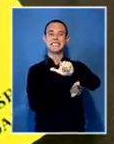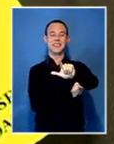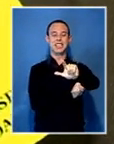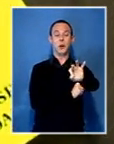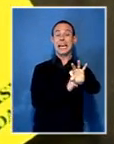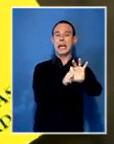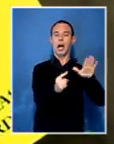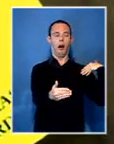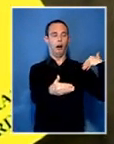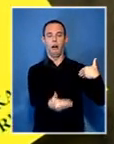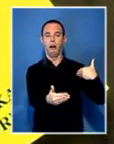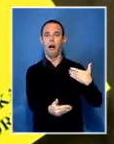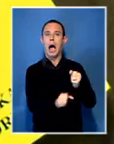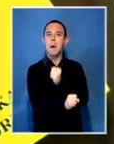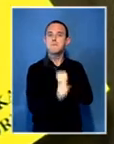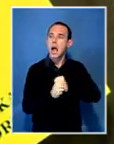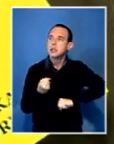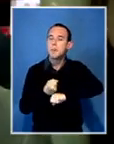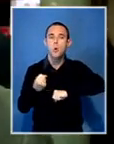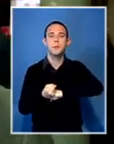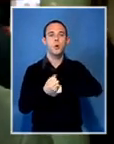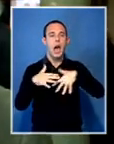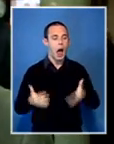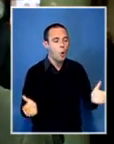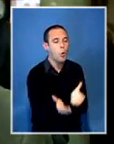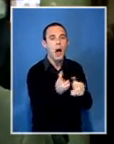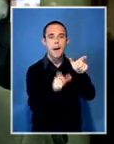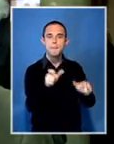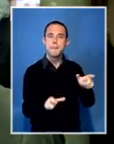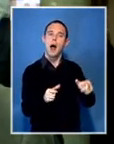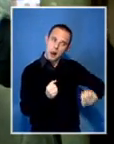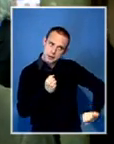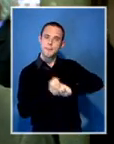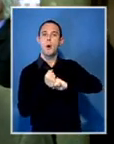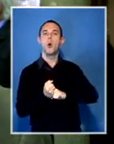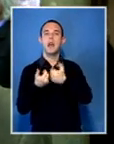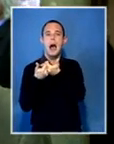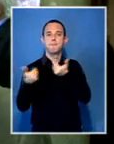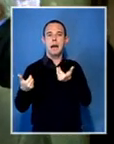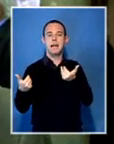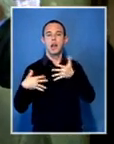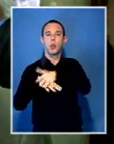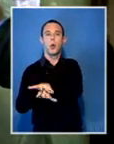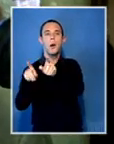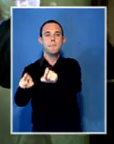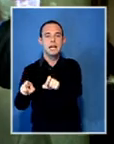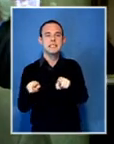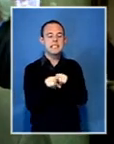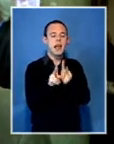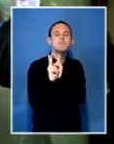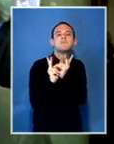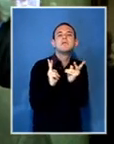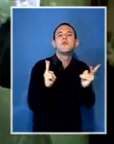distributing leaflets in various ways, setting off street broadcasts and a variety of other things. Some of them also did a load of other activities like